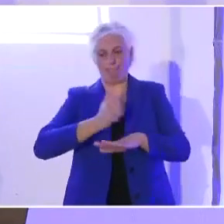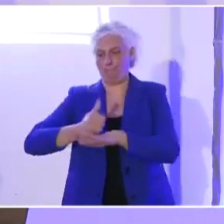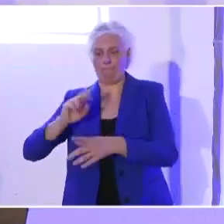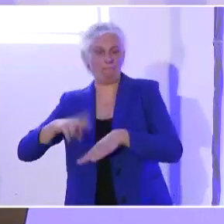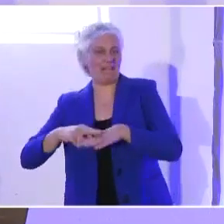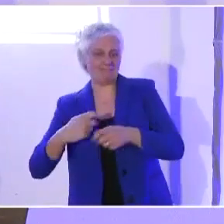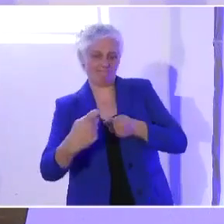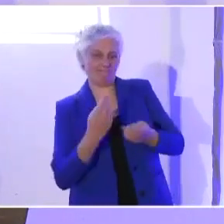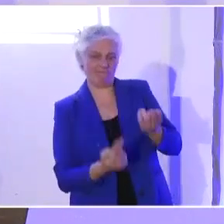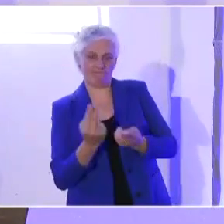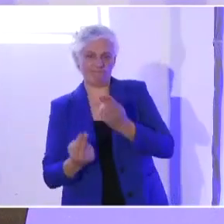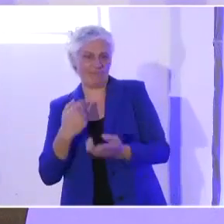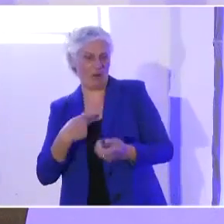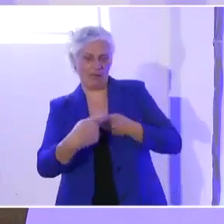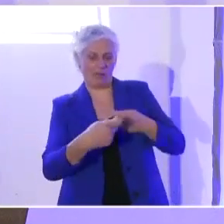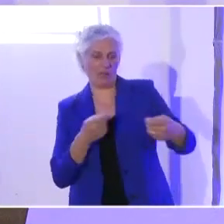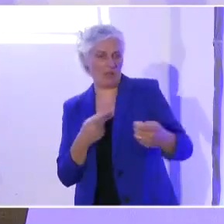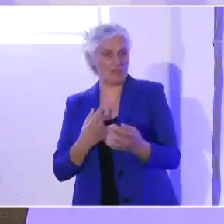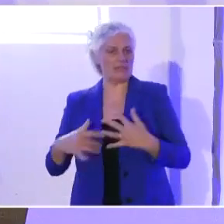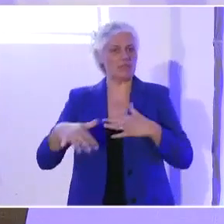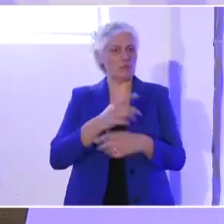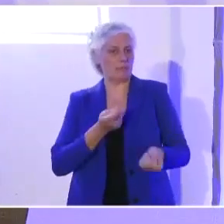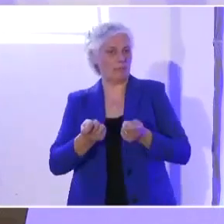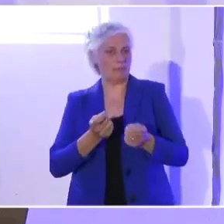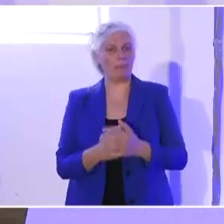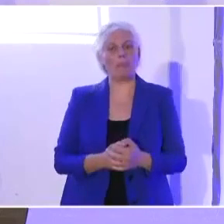data breaches from taking place in the first place.